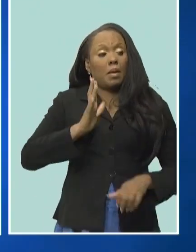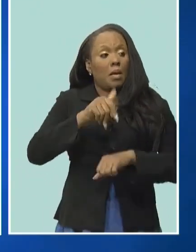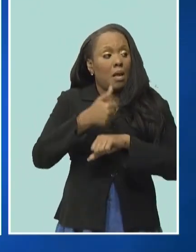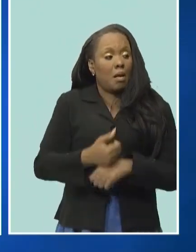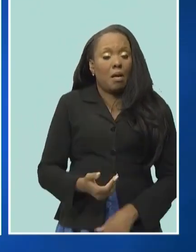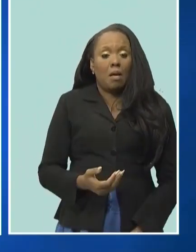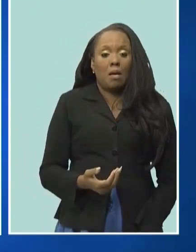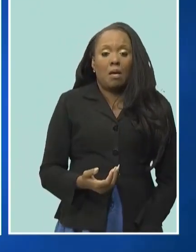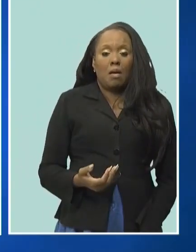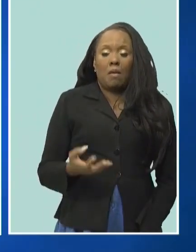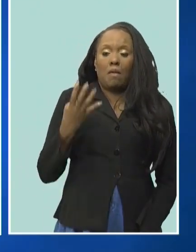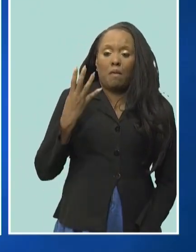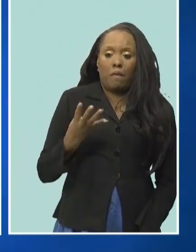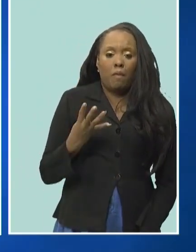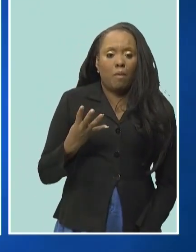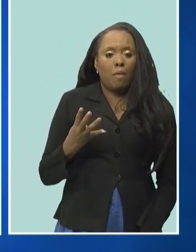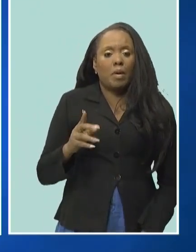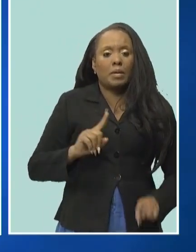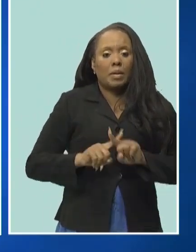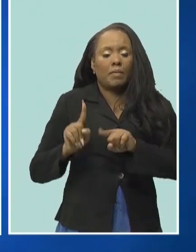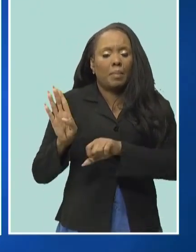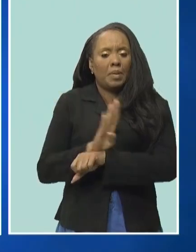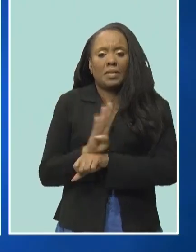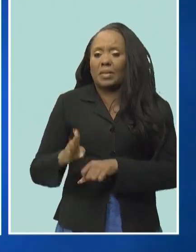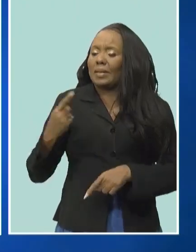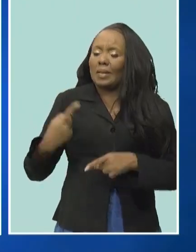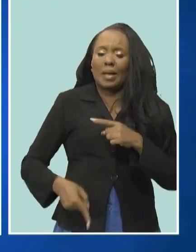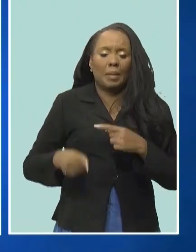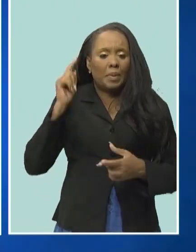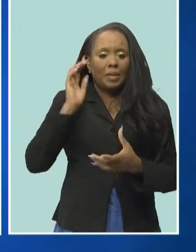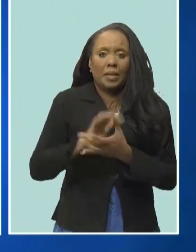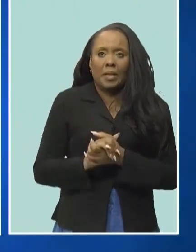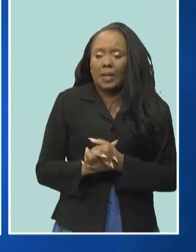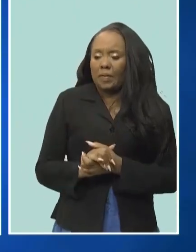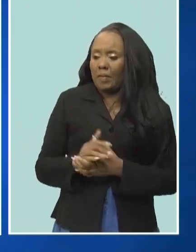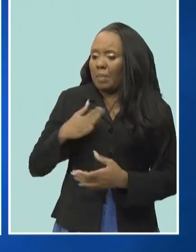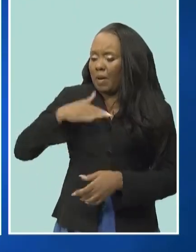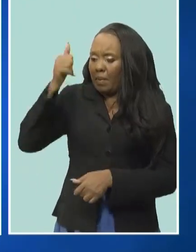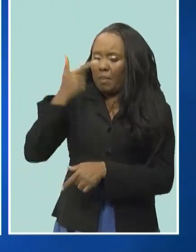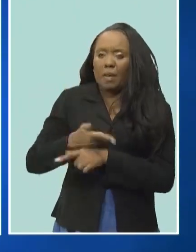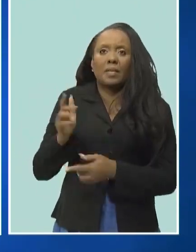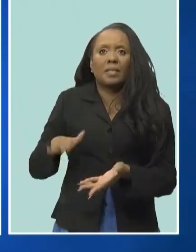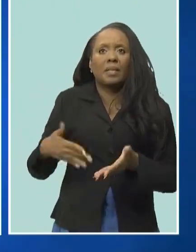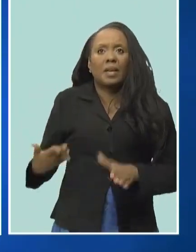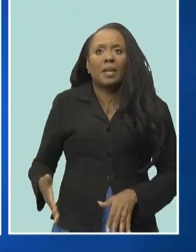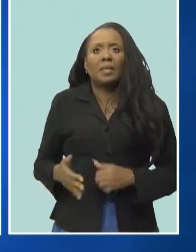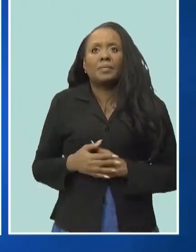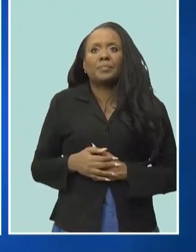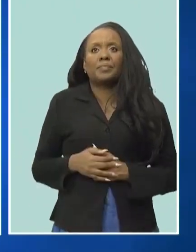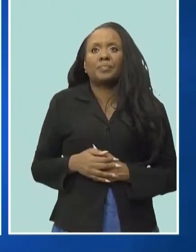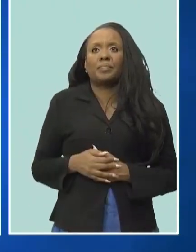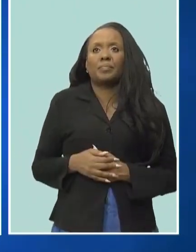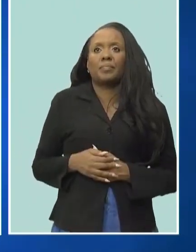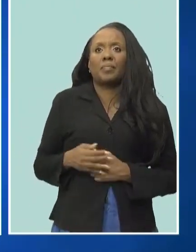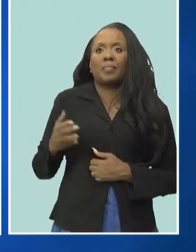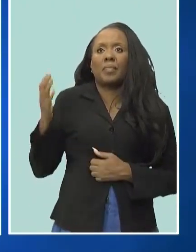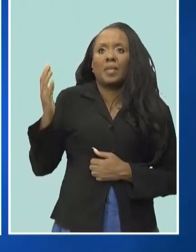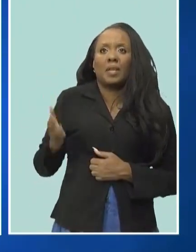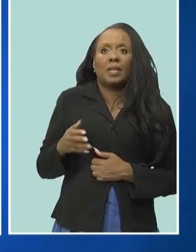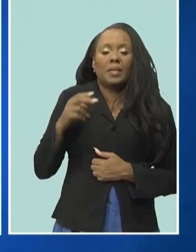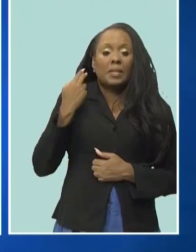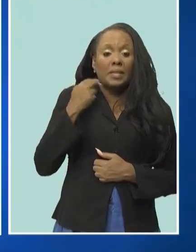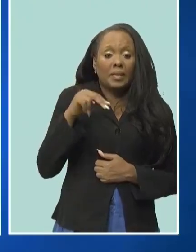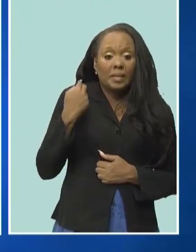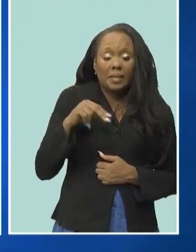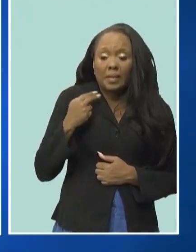come to me crying here, like he can't believe it. Randy has vowed to be the perfect uncle to his niece Kalia, who has lost both parents